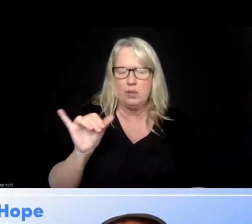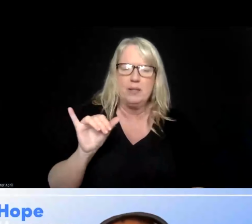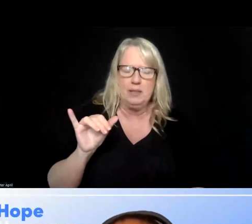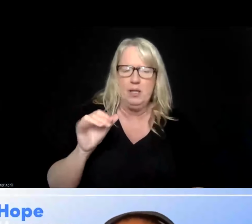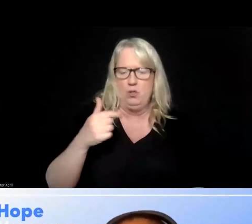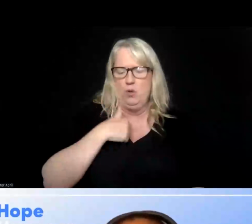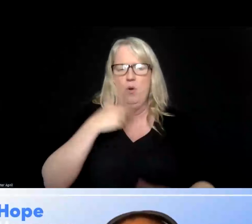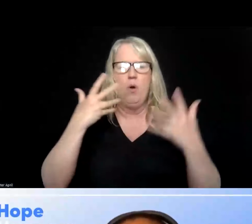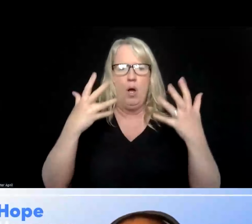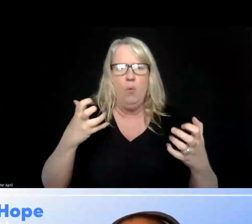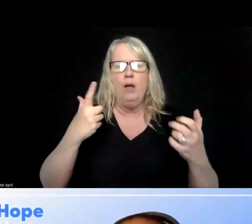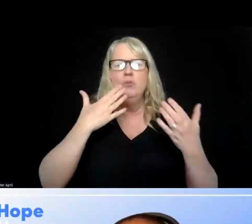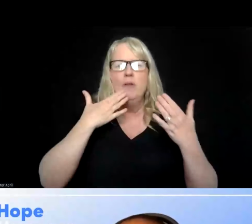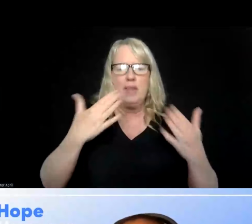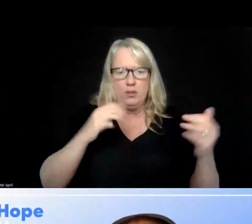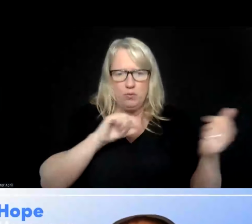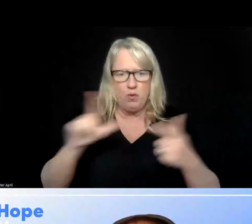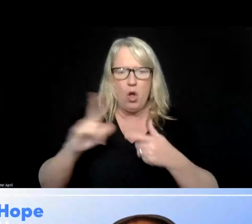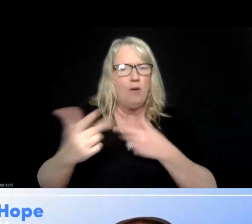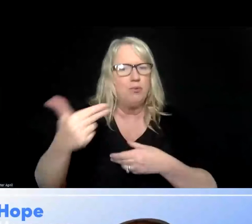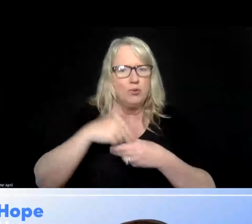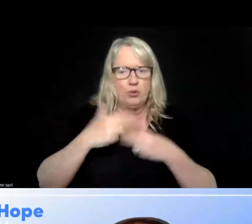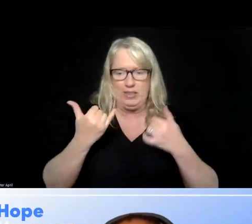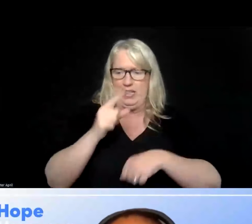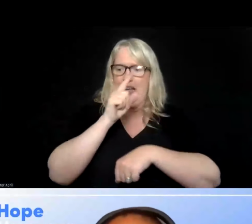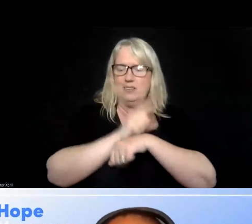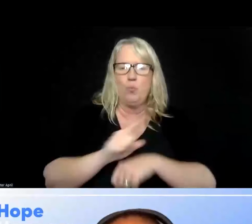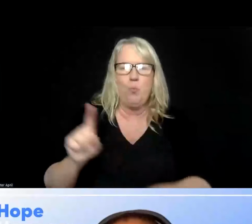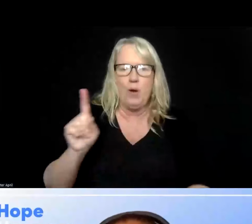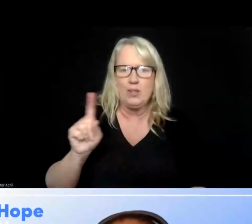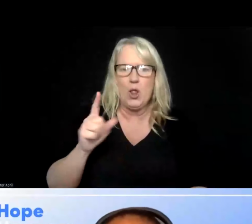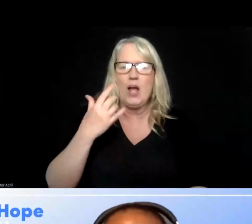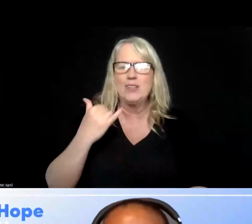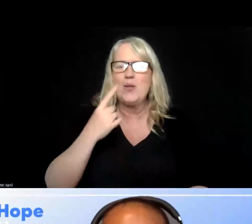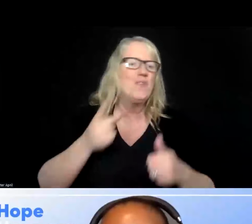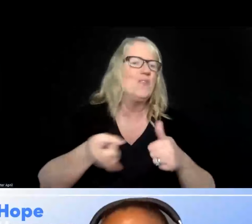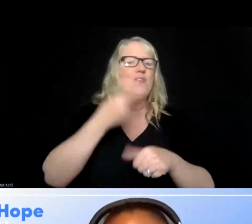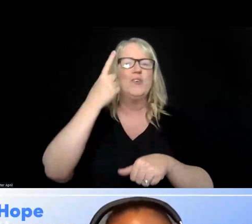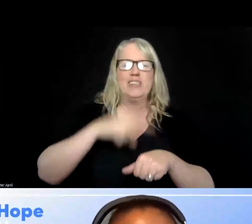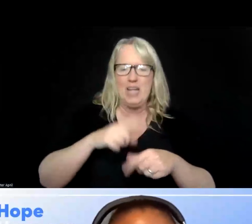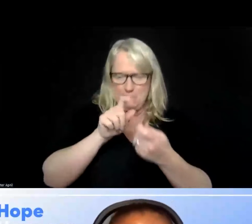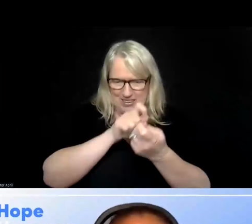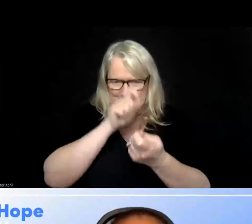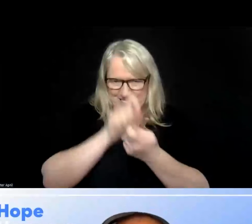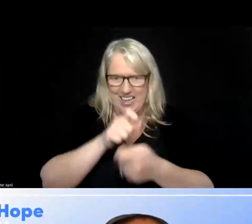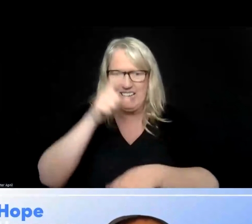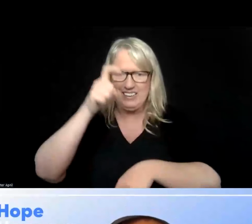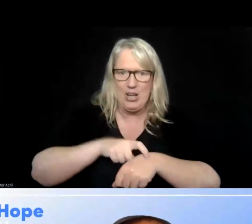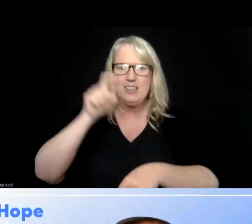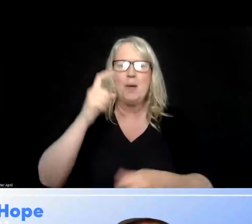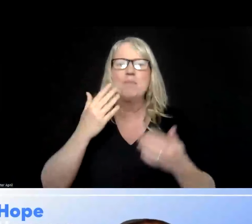I want to thank you all for joining us. We are right at 1 o'clock. So I think this is the first time we've landed exactly on time.